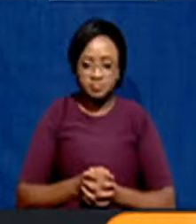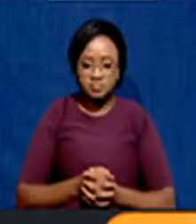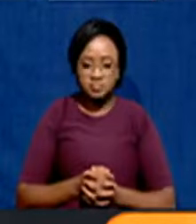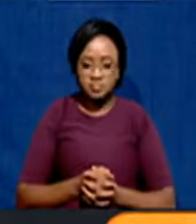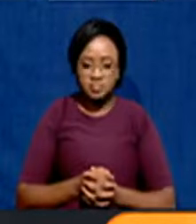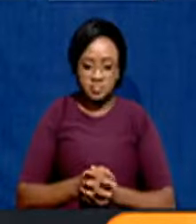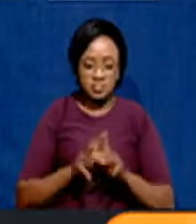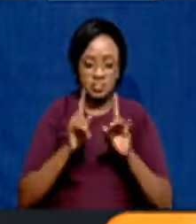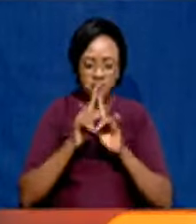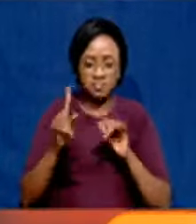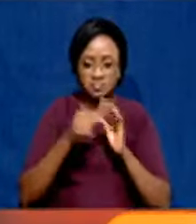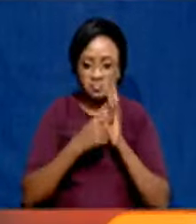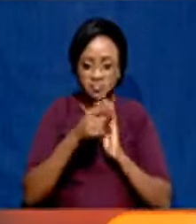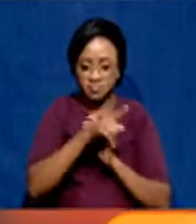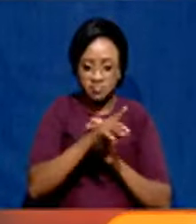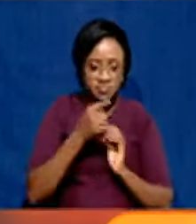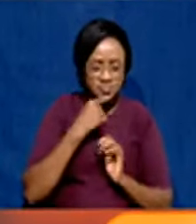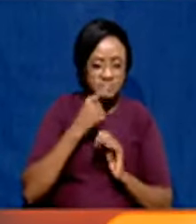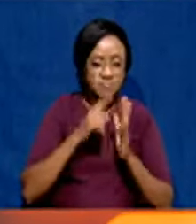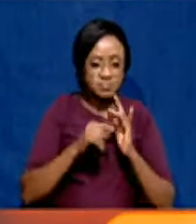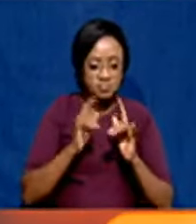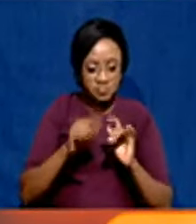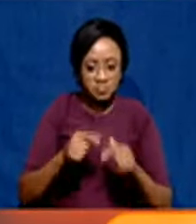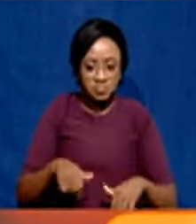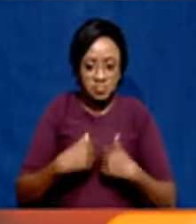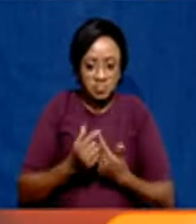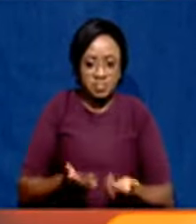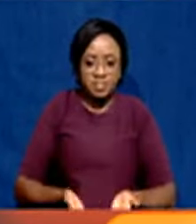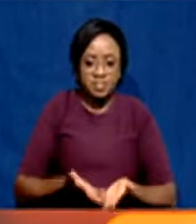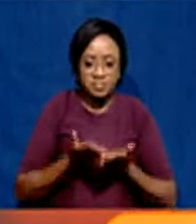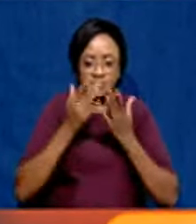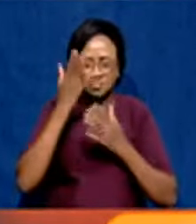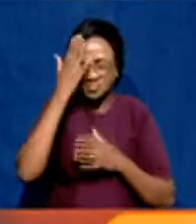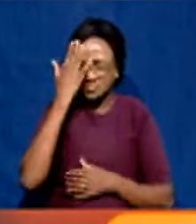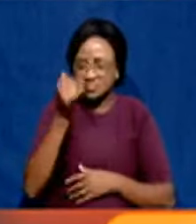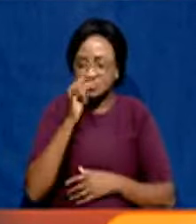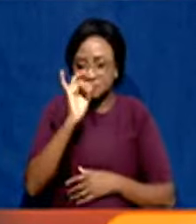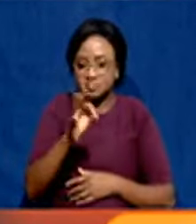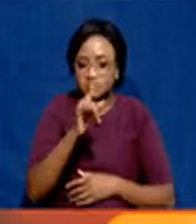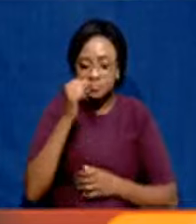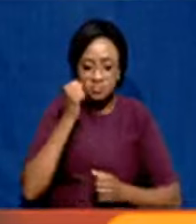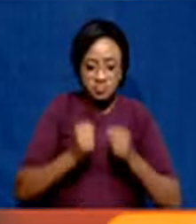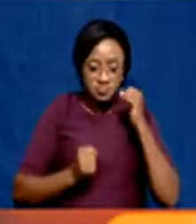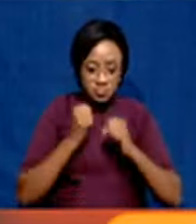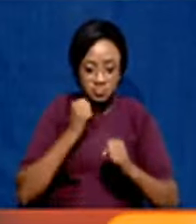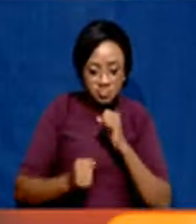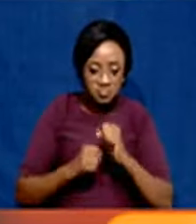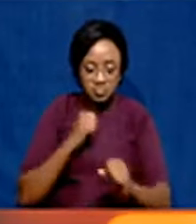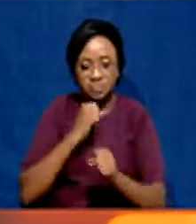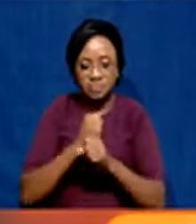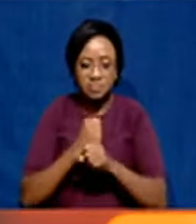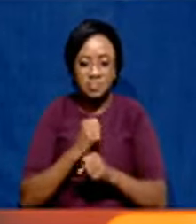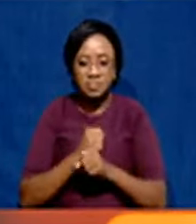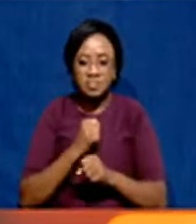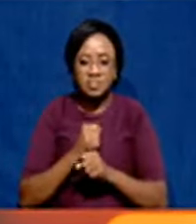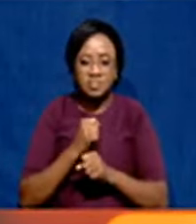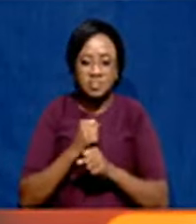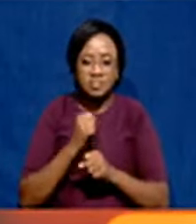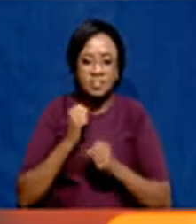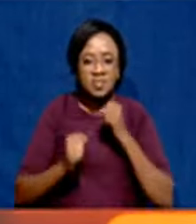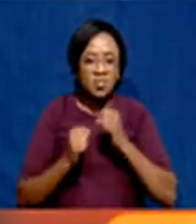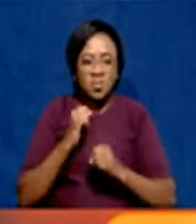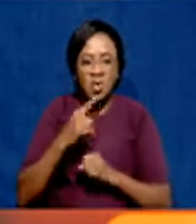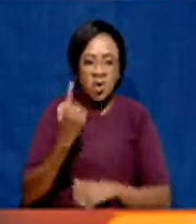about being self-made. Marathons, I mean, if you've done a run or a jog, you know, it's a lonely sport, right? It's not a